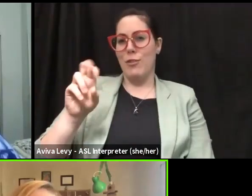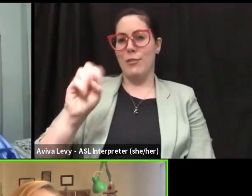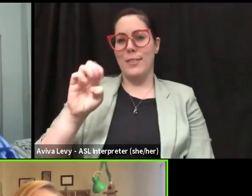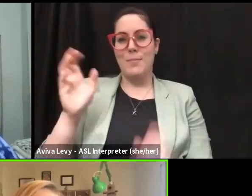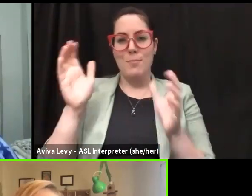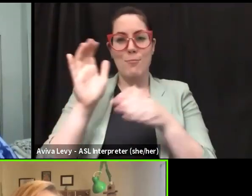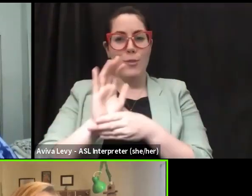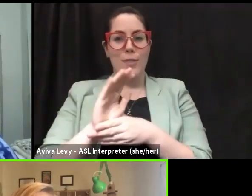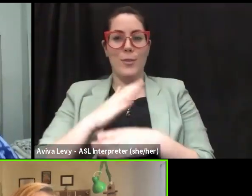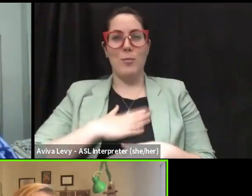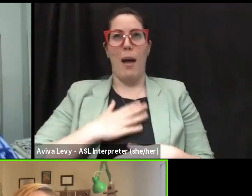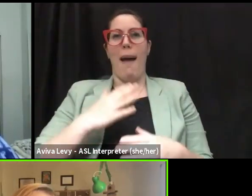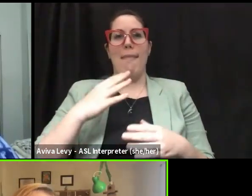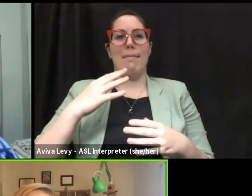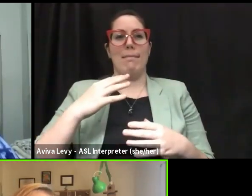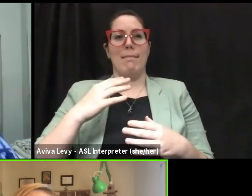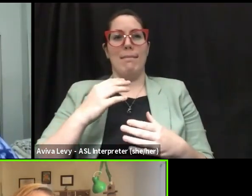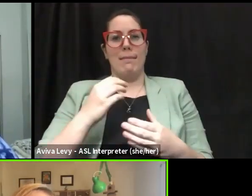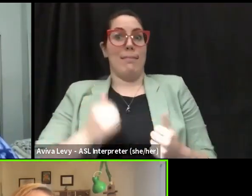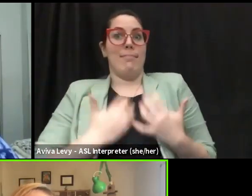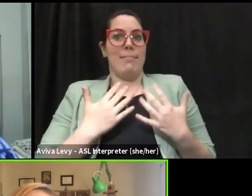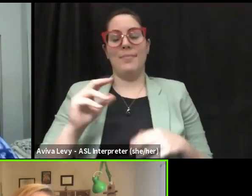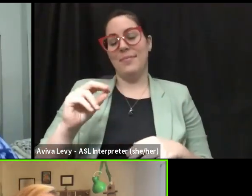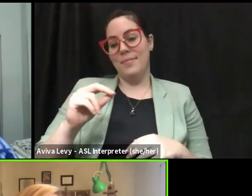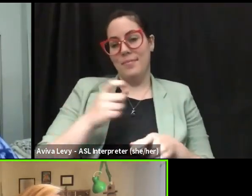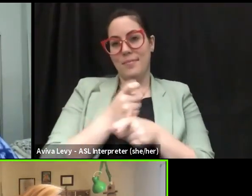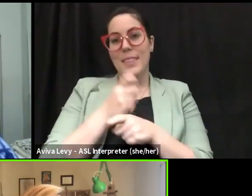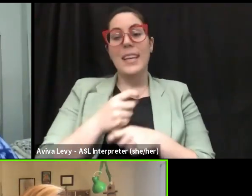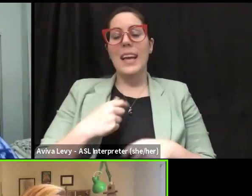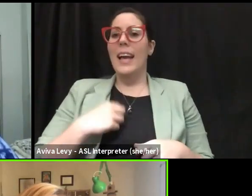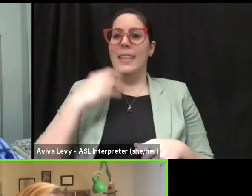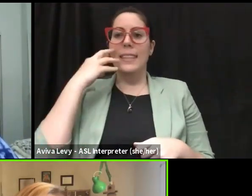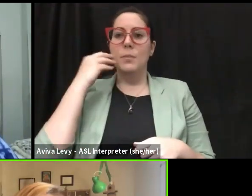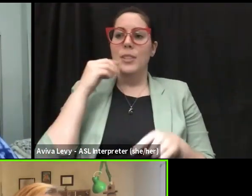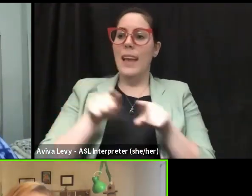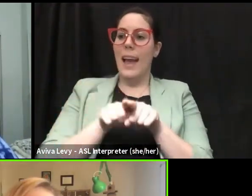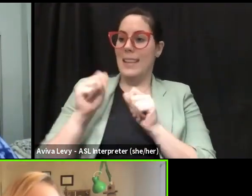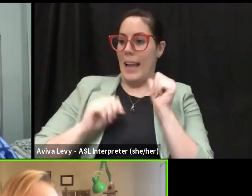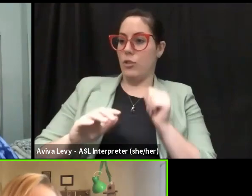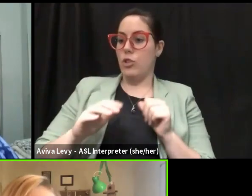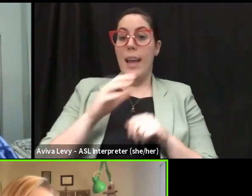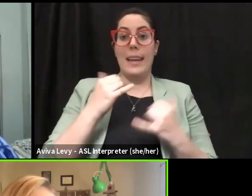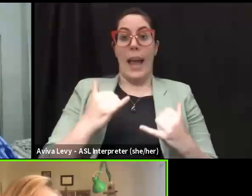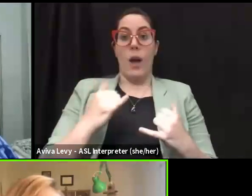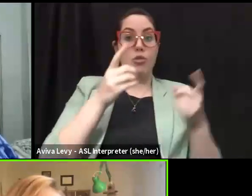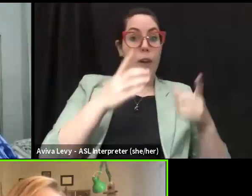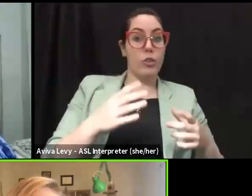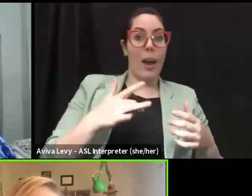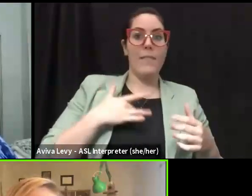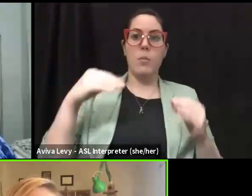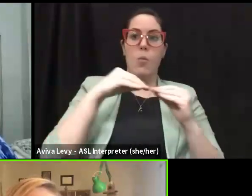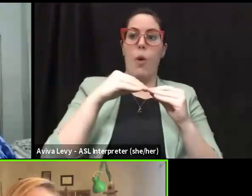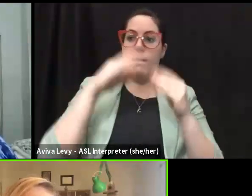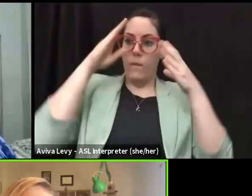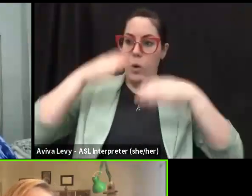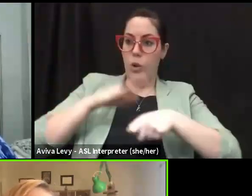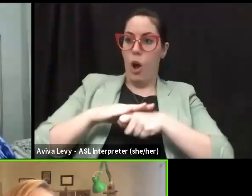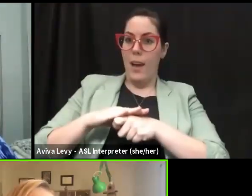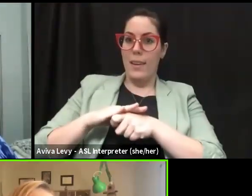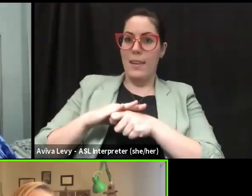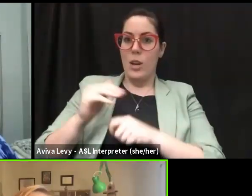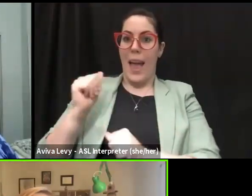actor for many years, and I, as a director as well, I feel like I'm an actor's director. Like, that's really a background